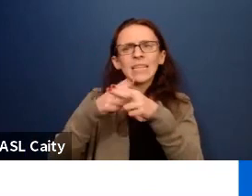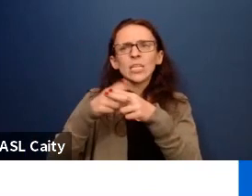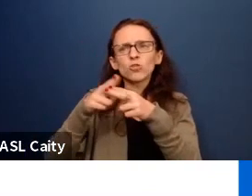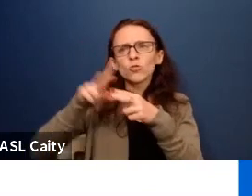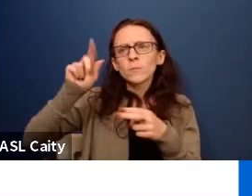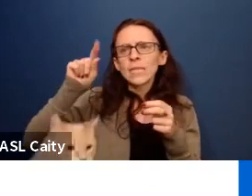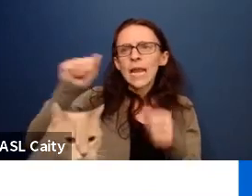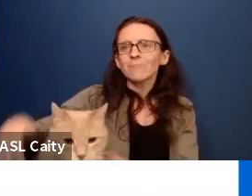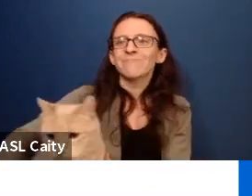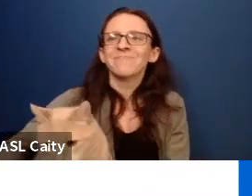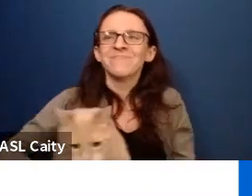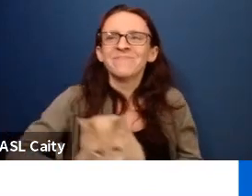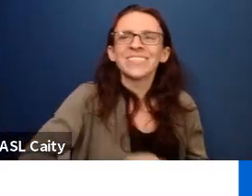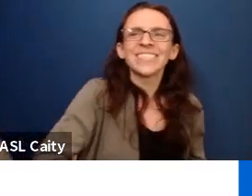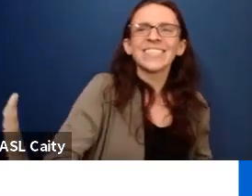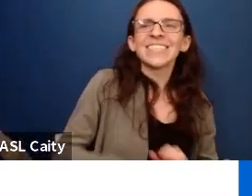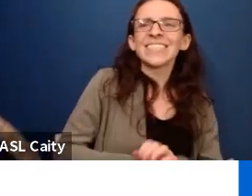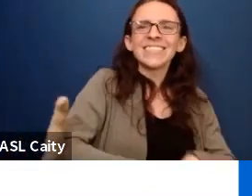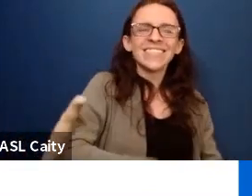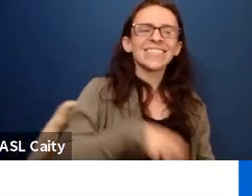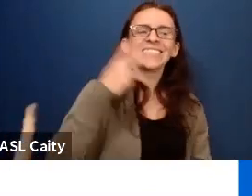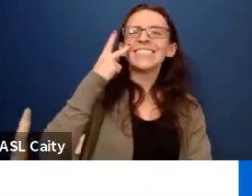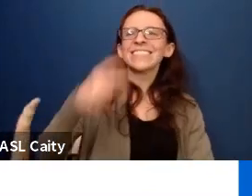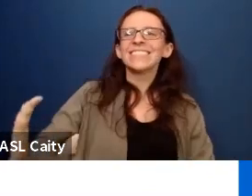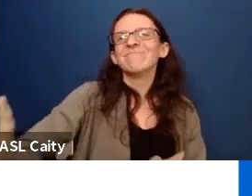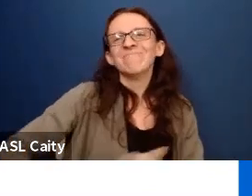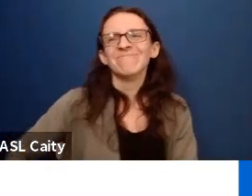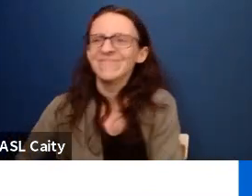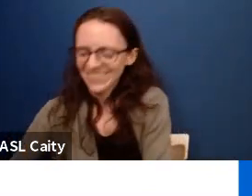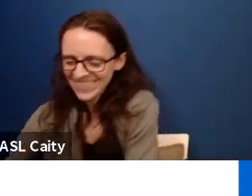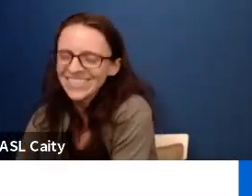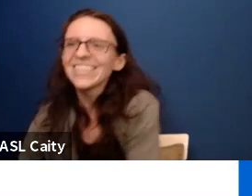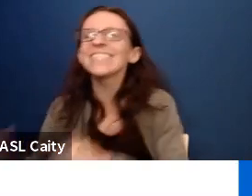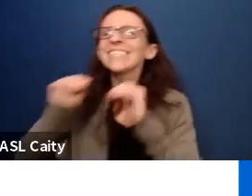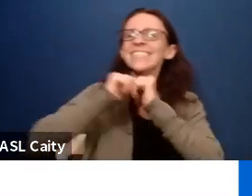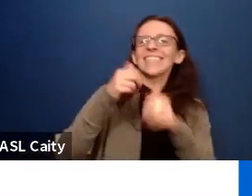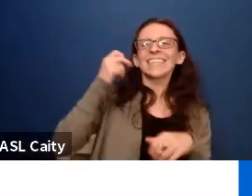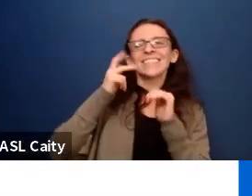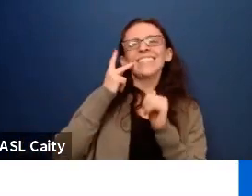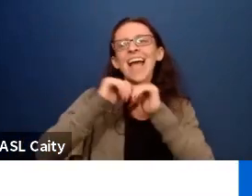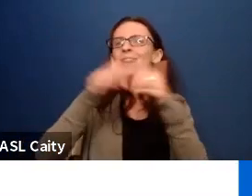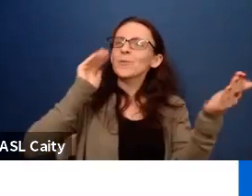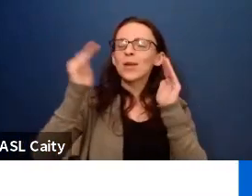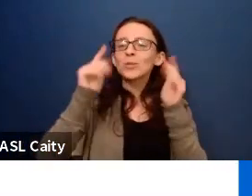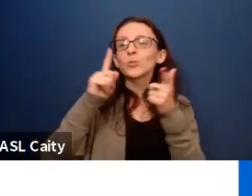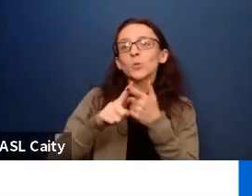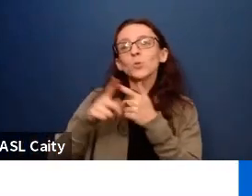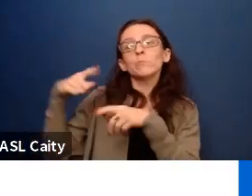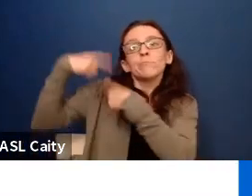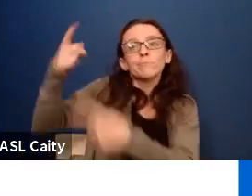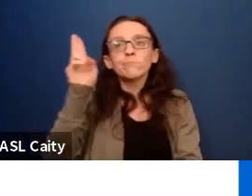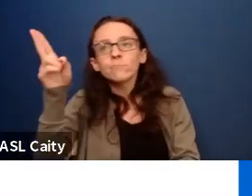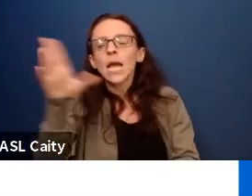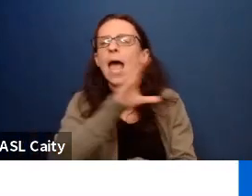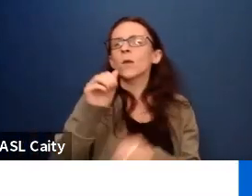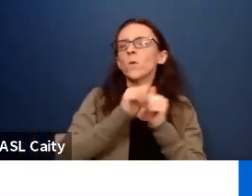to see how it compares both to historic as well as to the proposed tract?